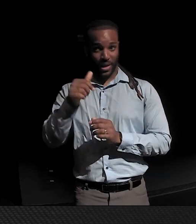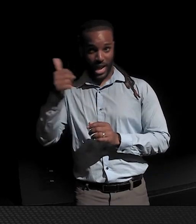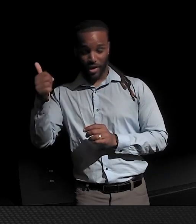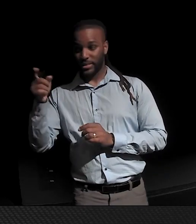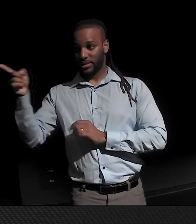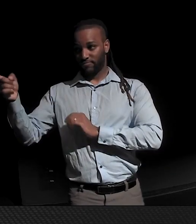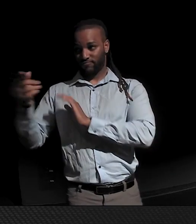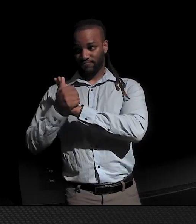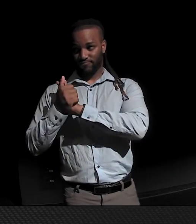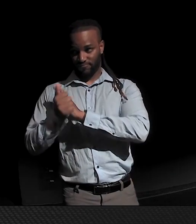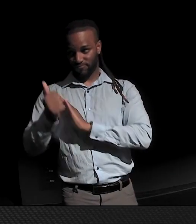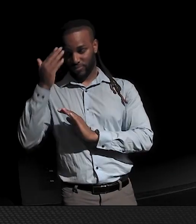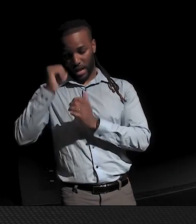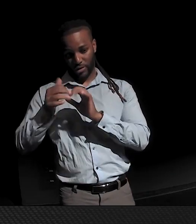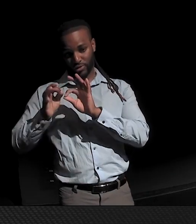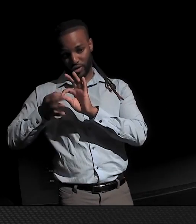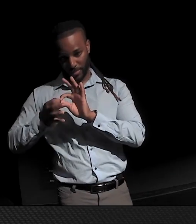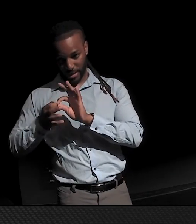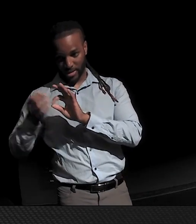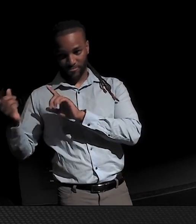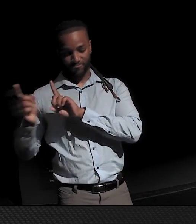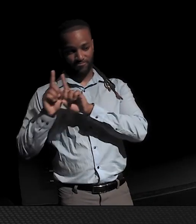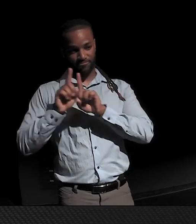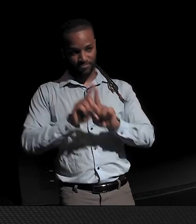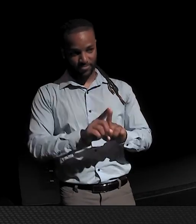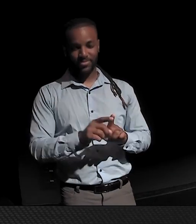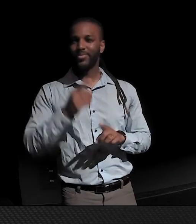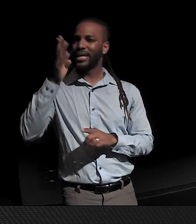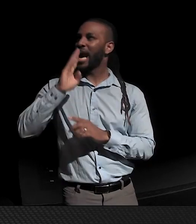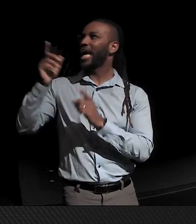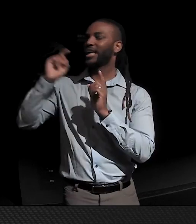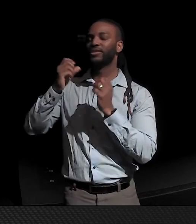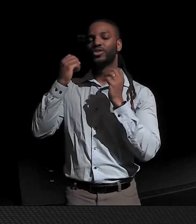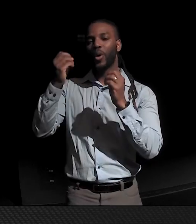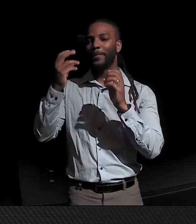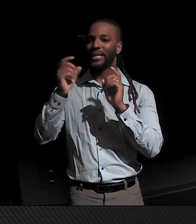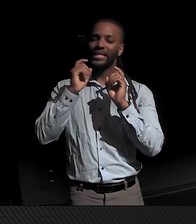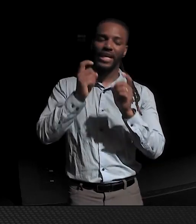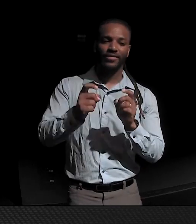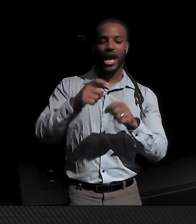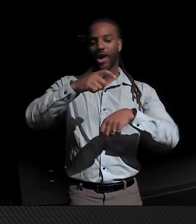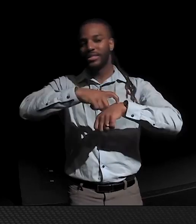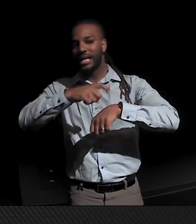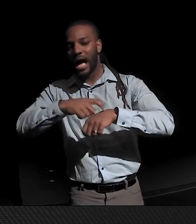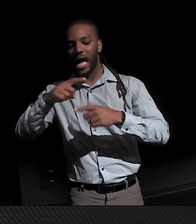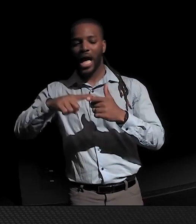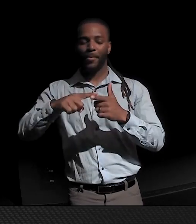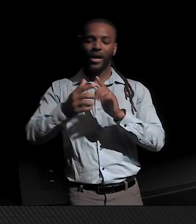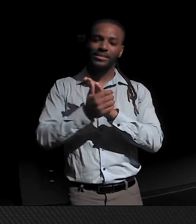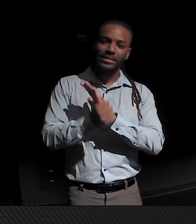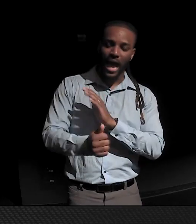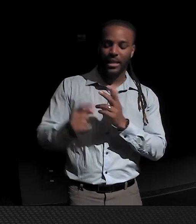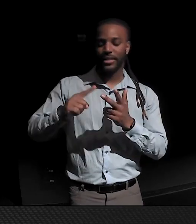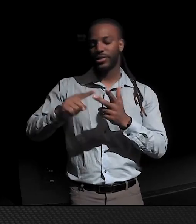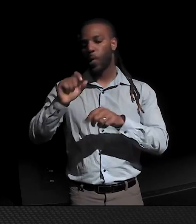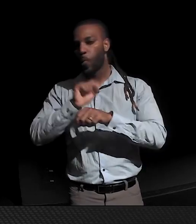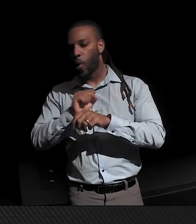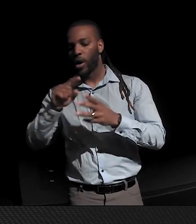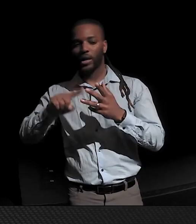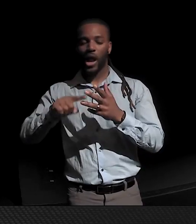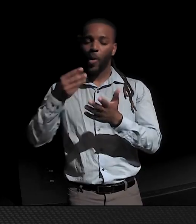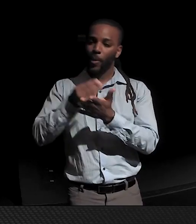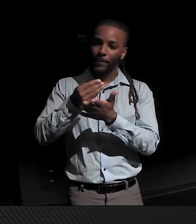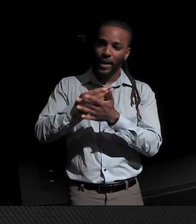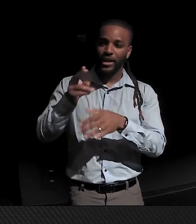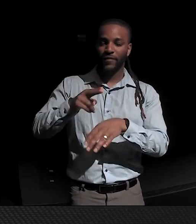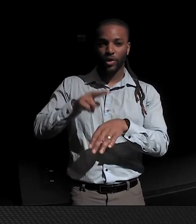person freely offered that gift. He gives us so many gifts, our time, our talents, or always our money, of course. So,